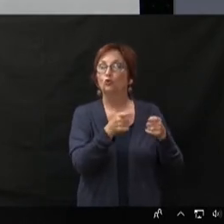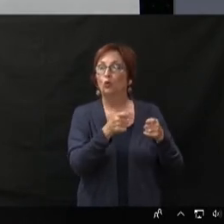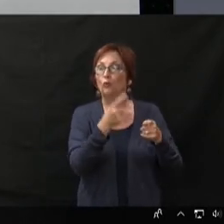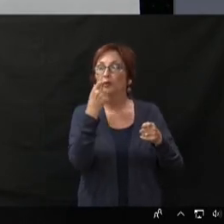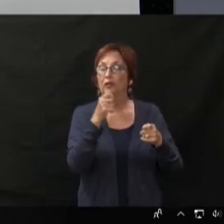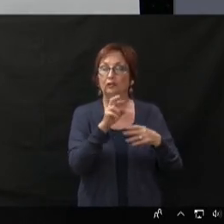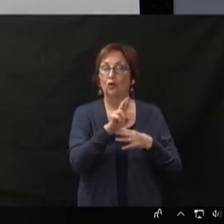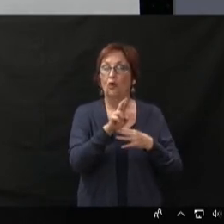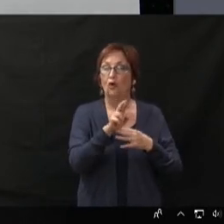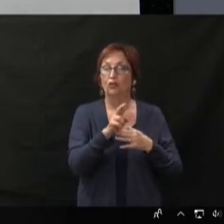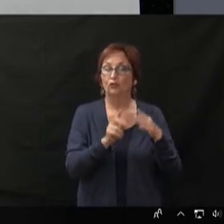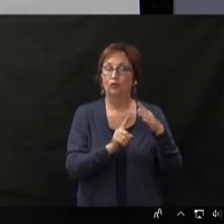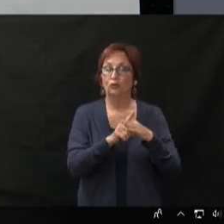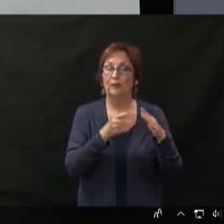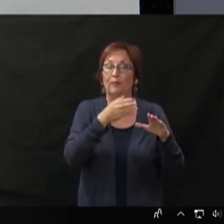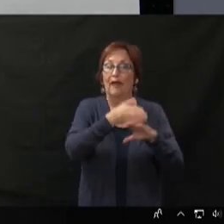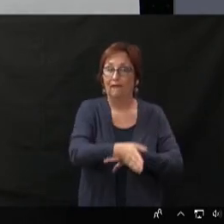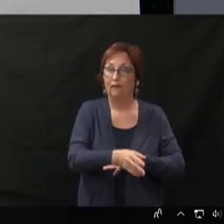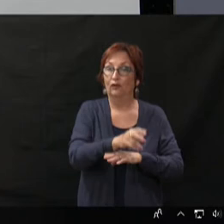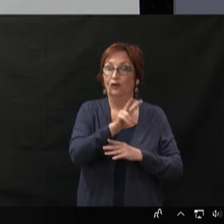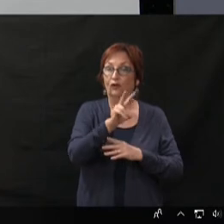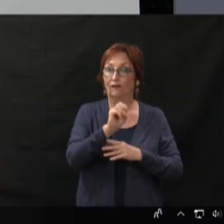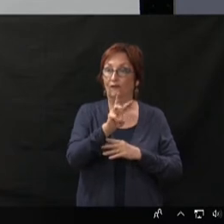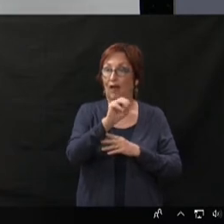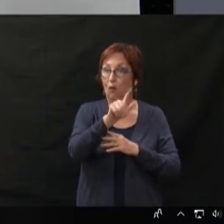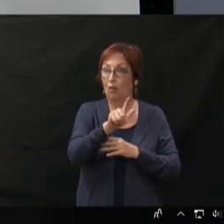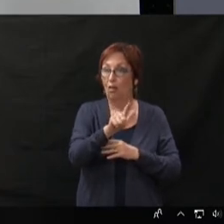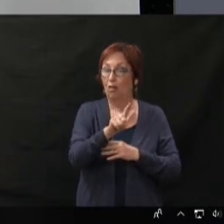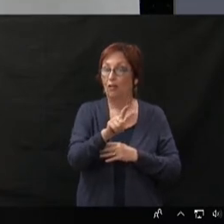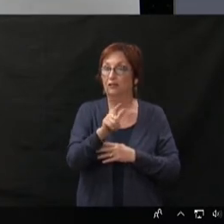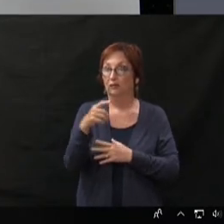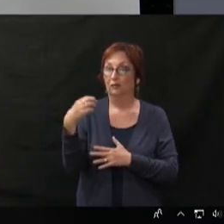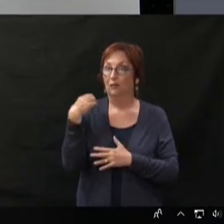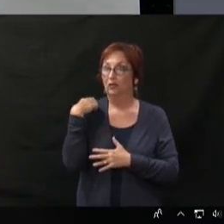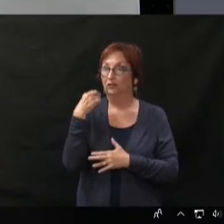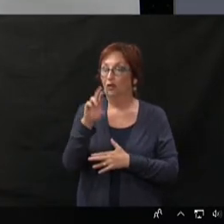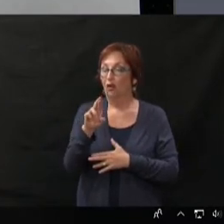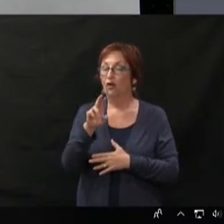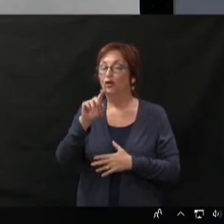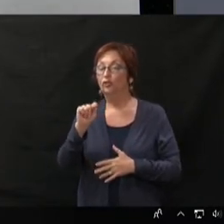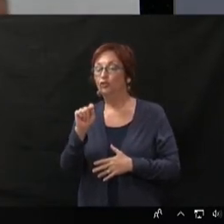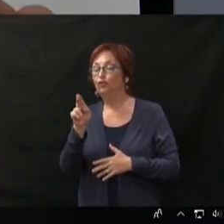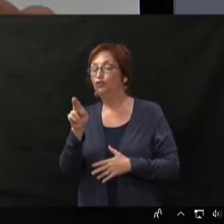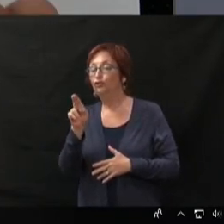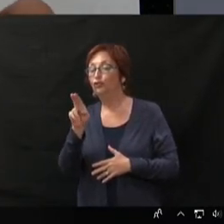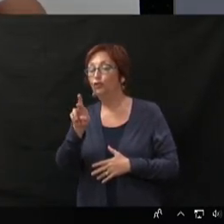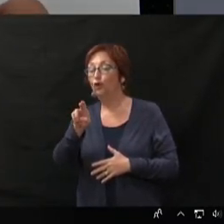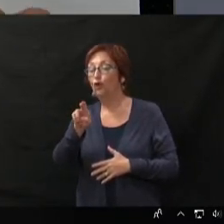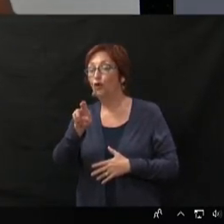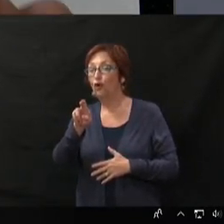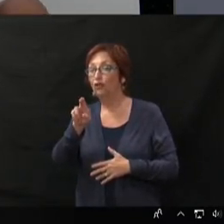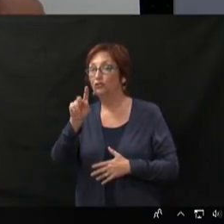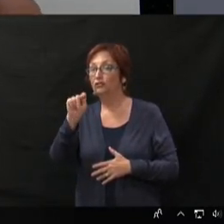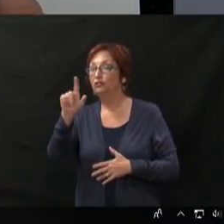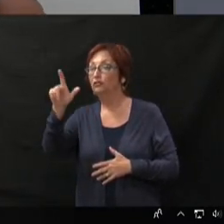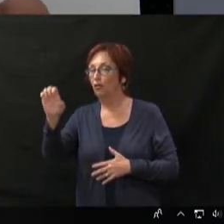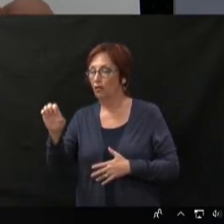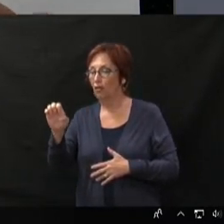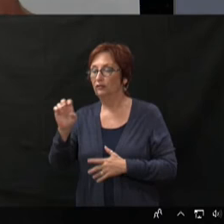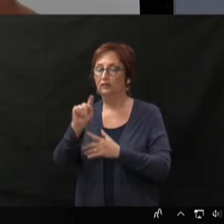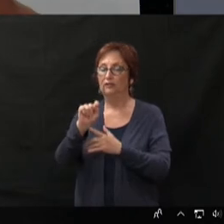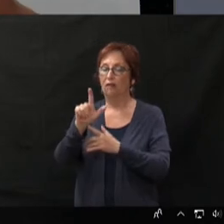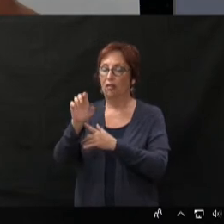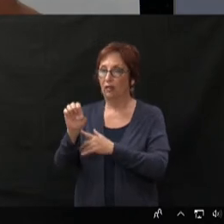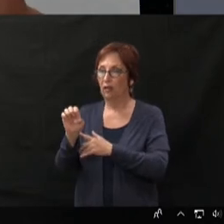comes after the vowel. So this is bossy R, tur-tul. So I have bossy R and consonant LE. How do we say this